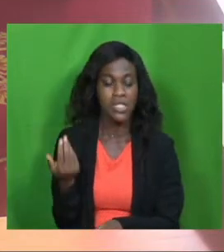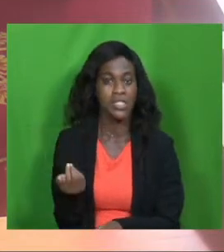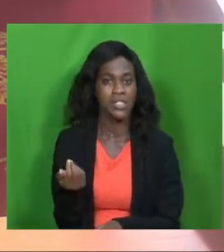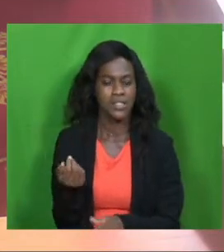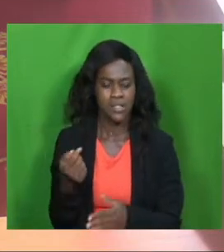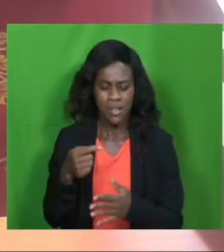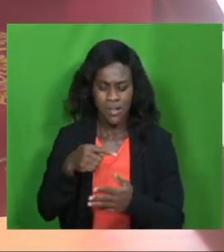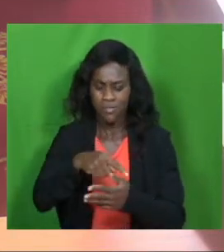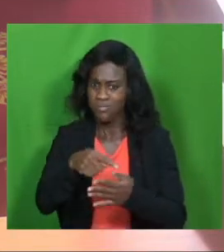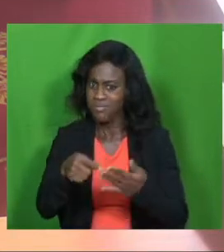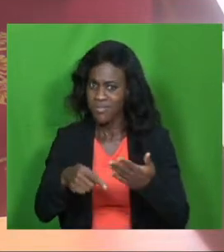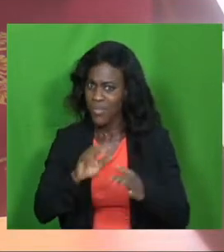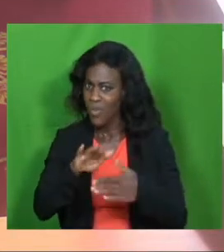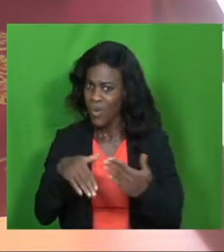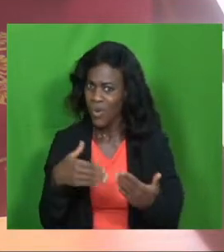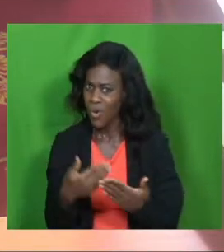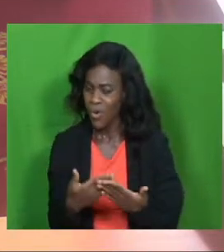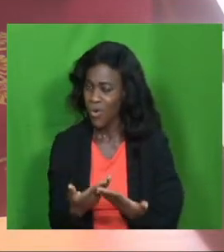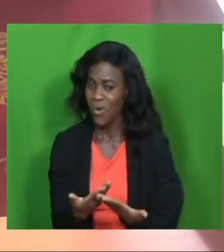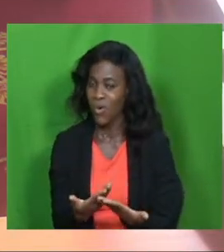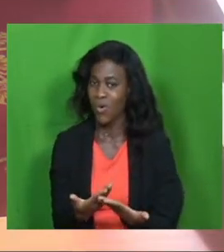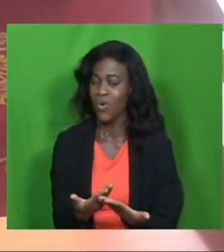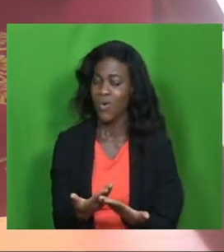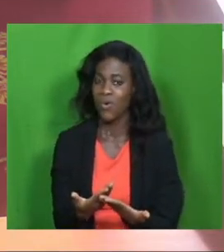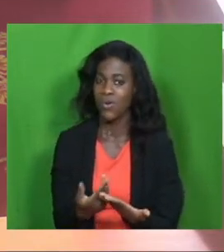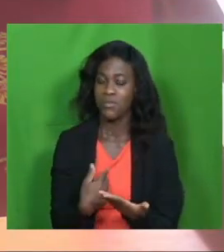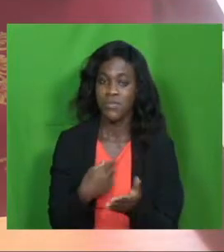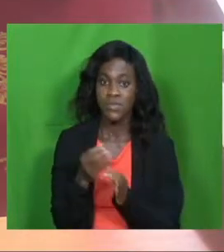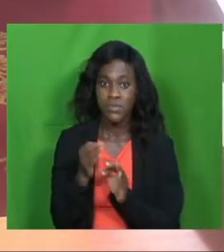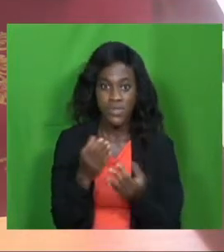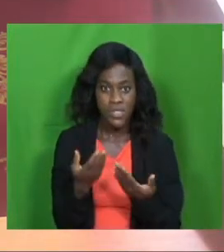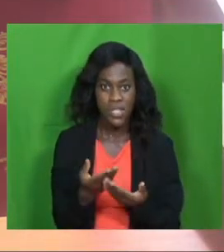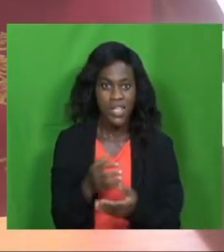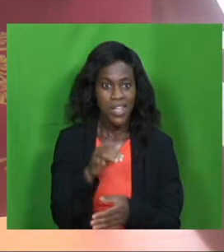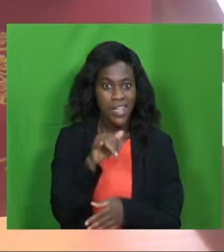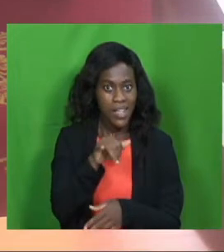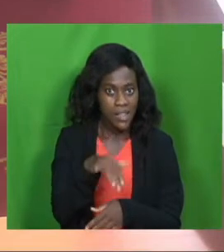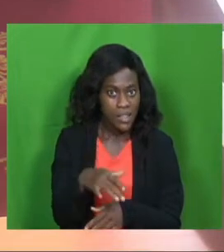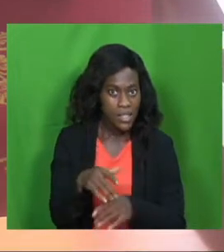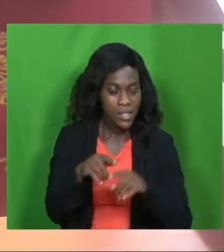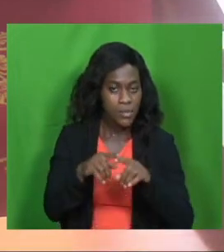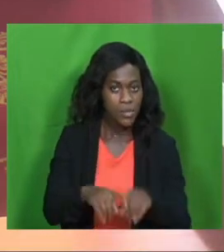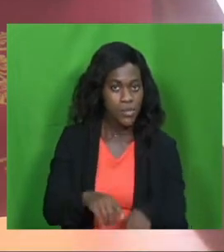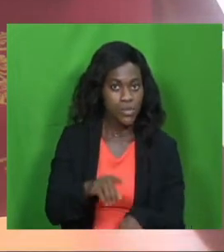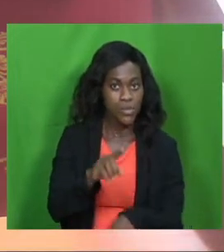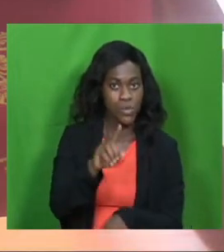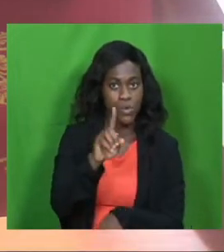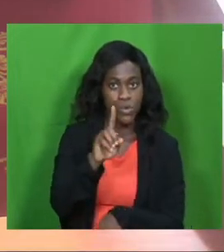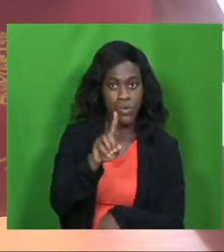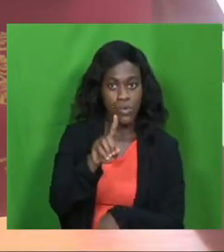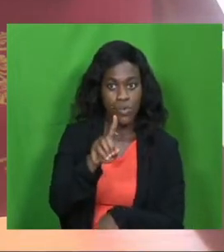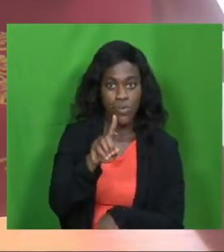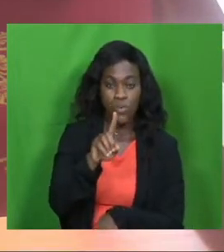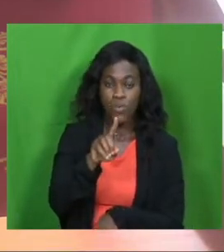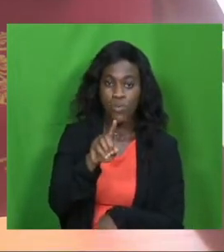Mr. Speaker, most of this funding are coming from the $1 million, one constituency